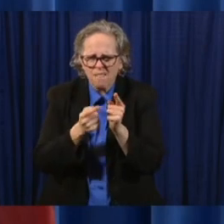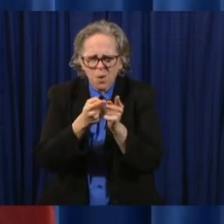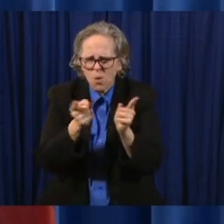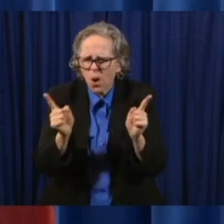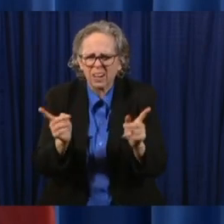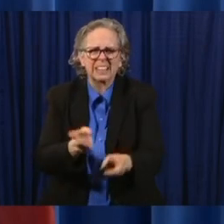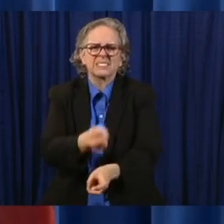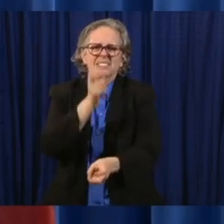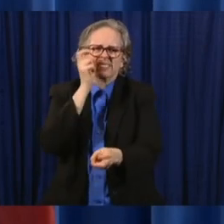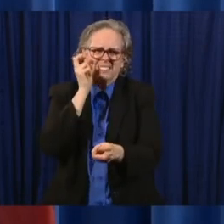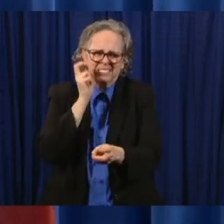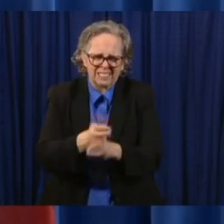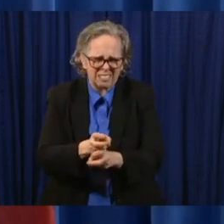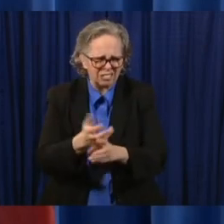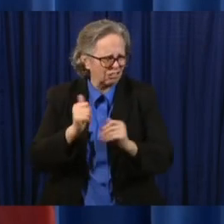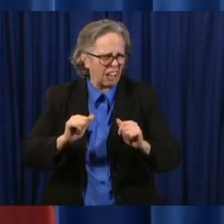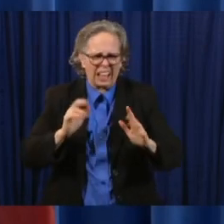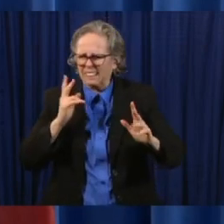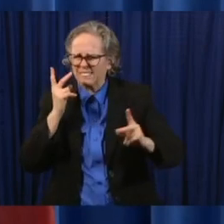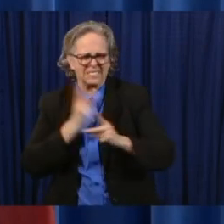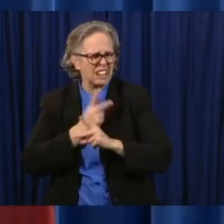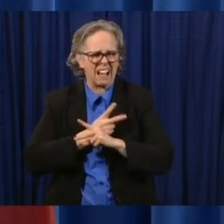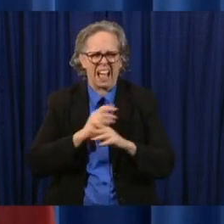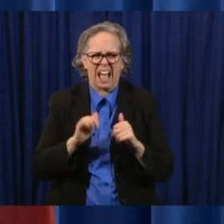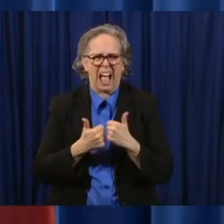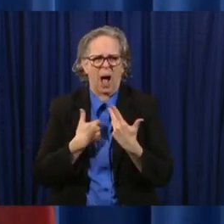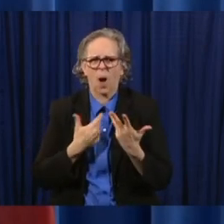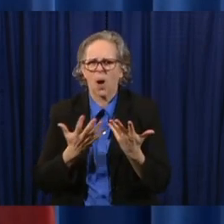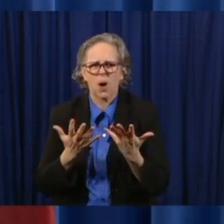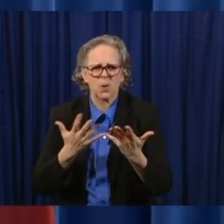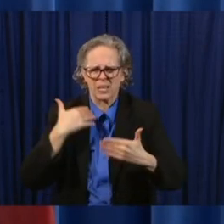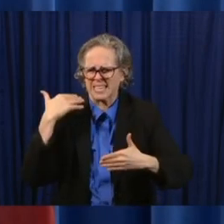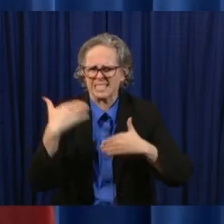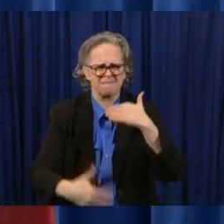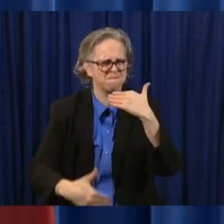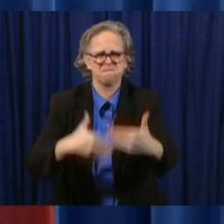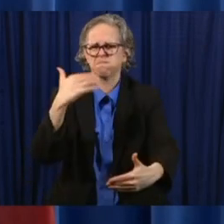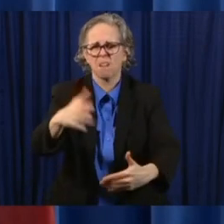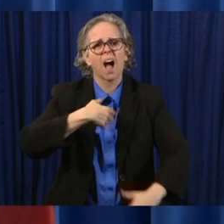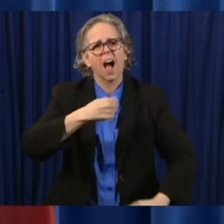I hang on, how can I make it. I get it.